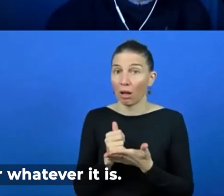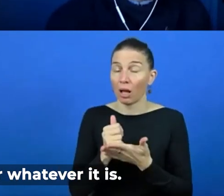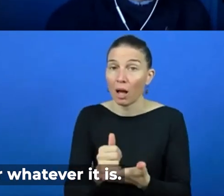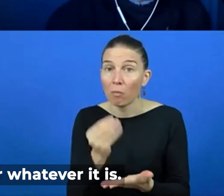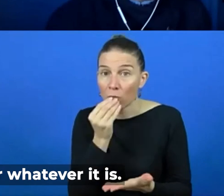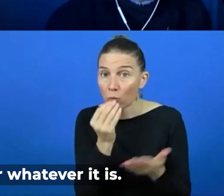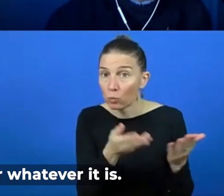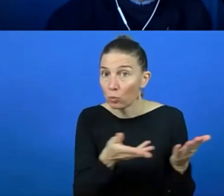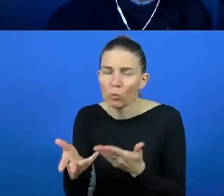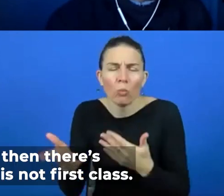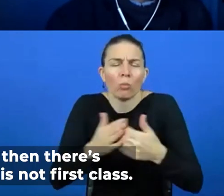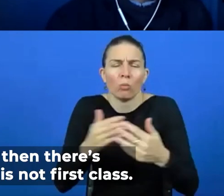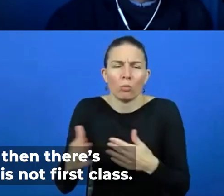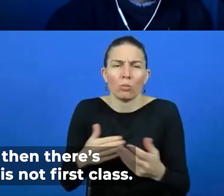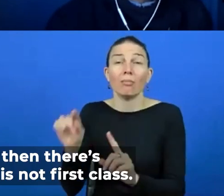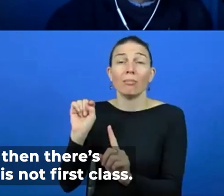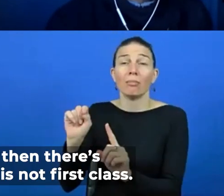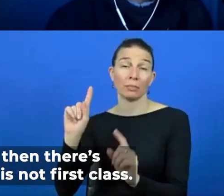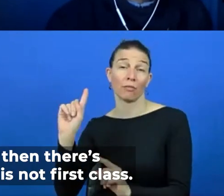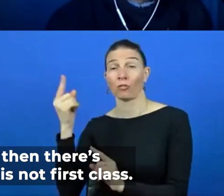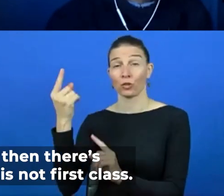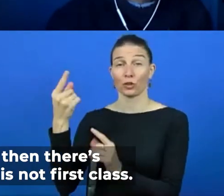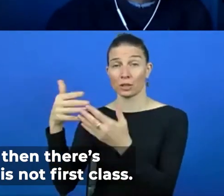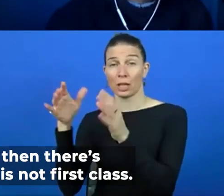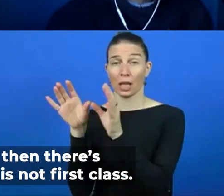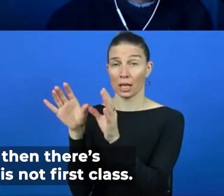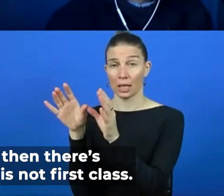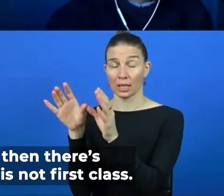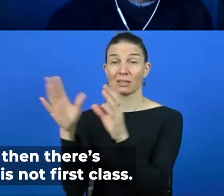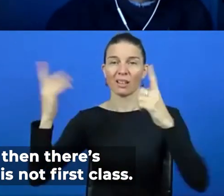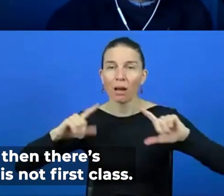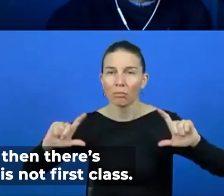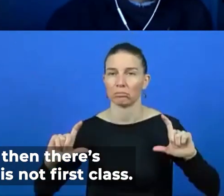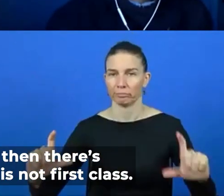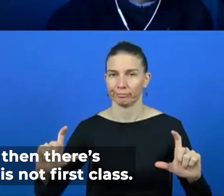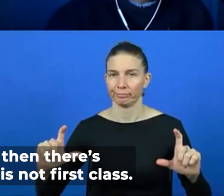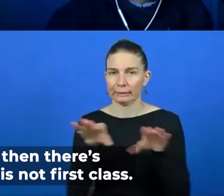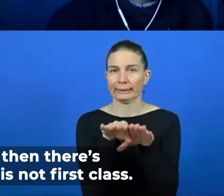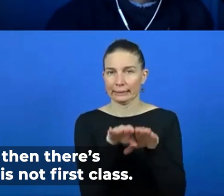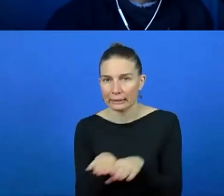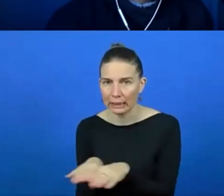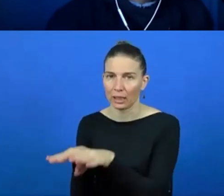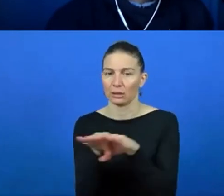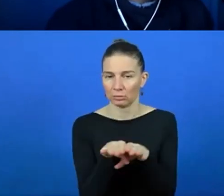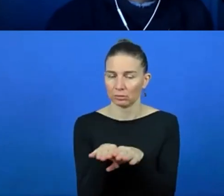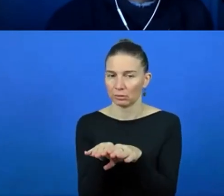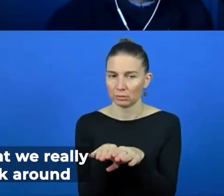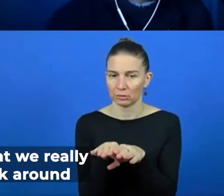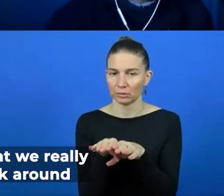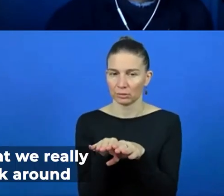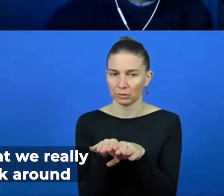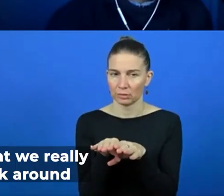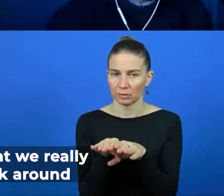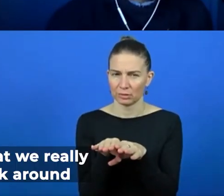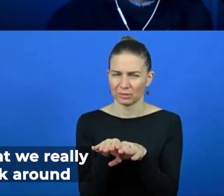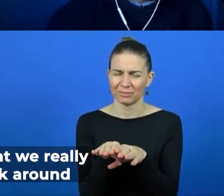or whatever it is. That's first class. Then there's bog standard, which is not first class. And I